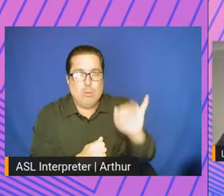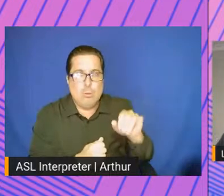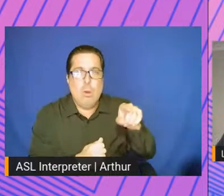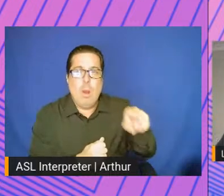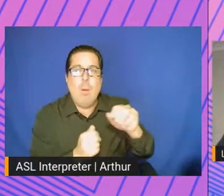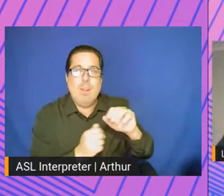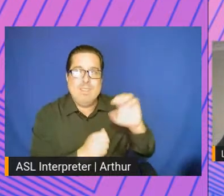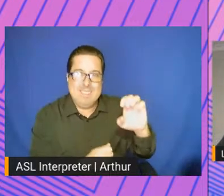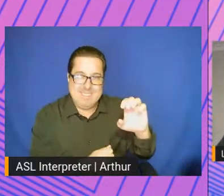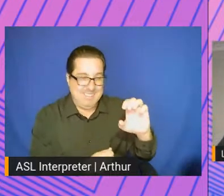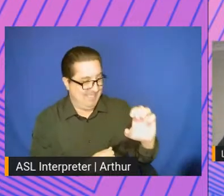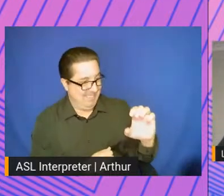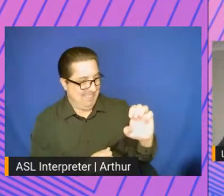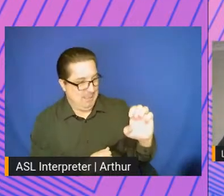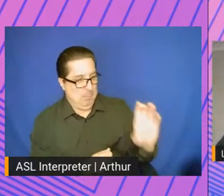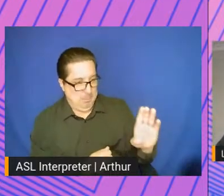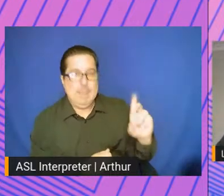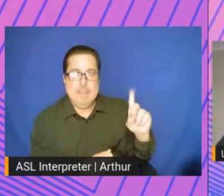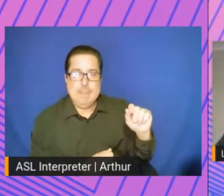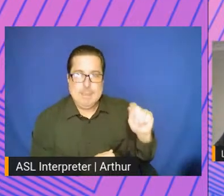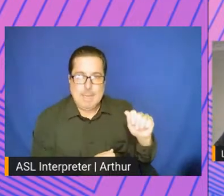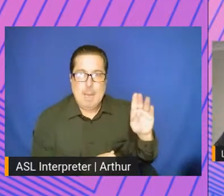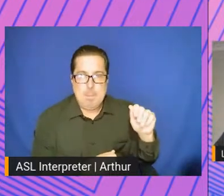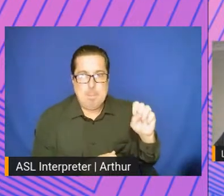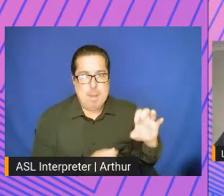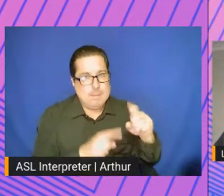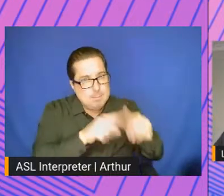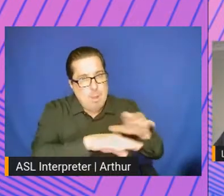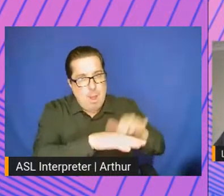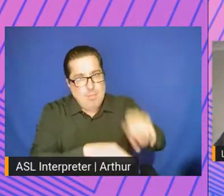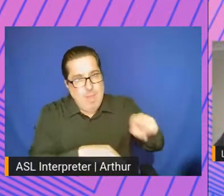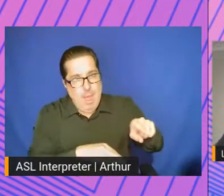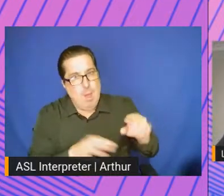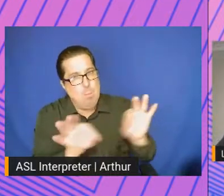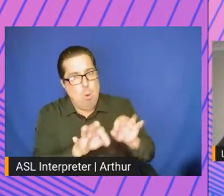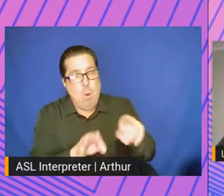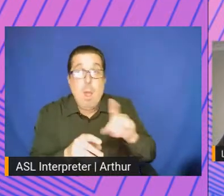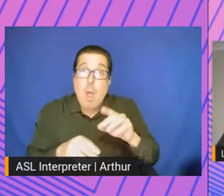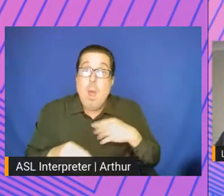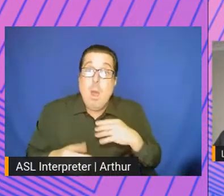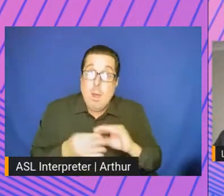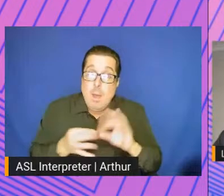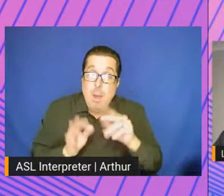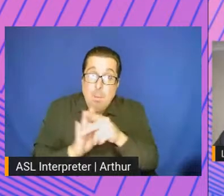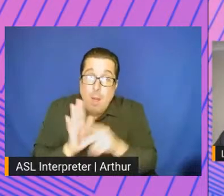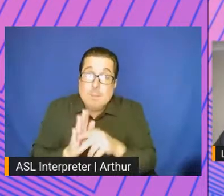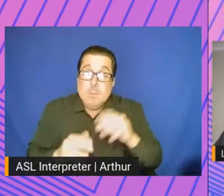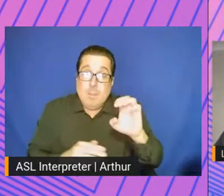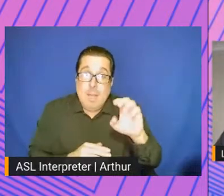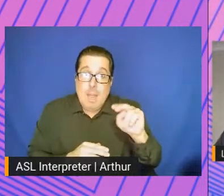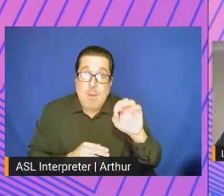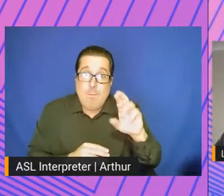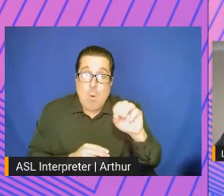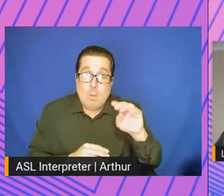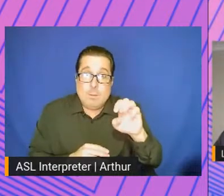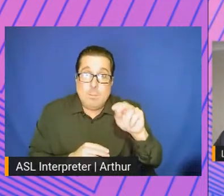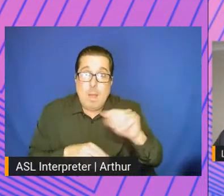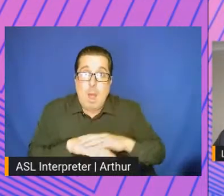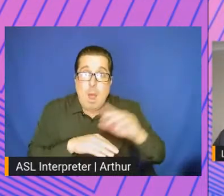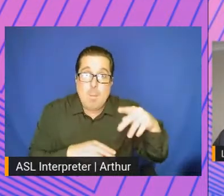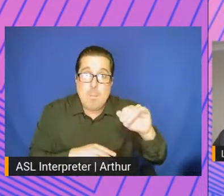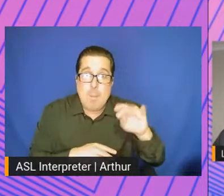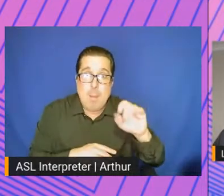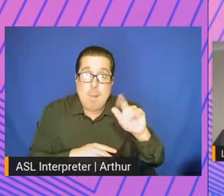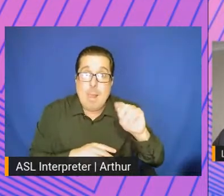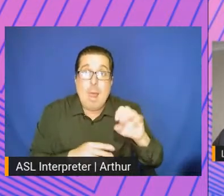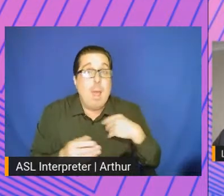updates. In addition to that, I mentioned policy enforcement in your pipelines. And so what I'm speaking about over here